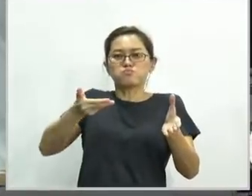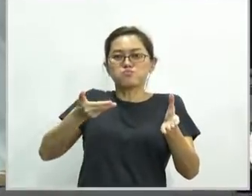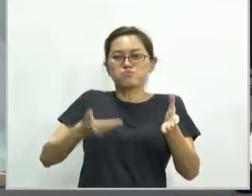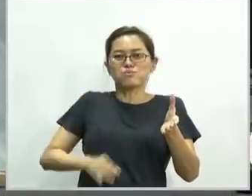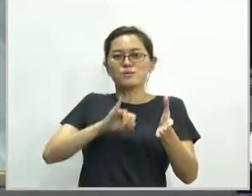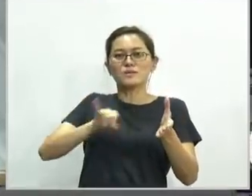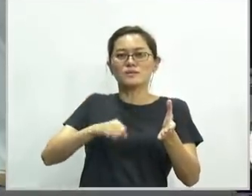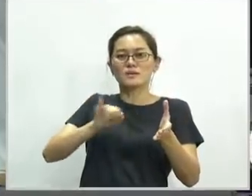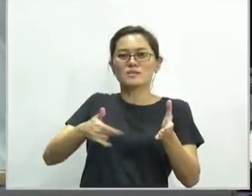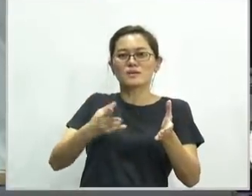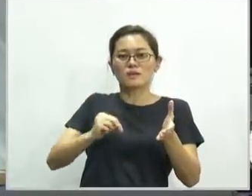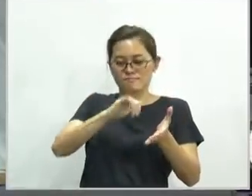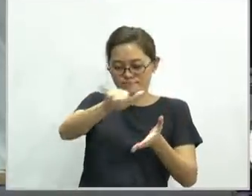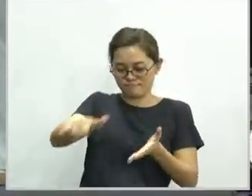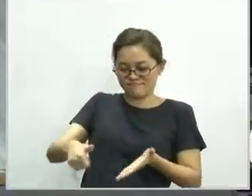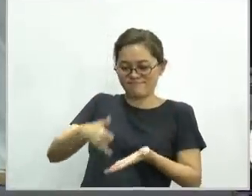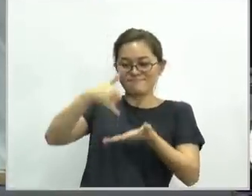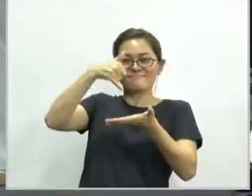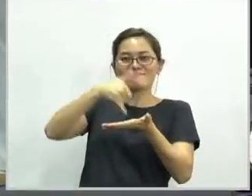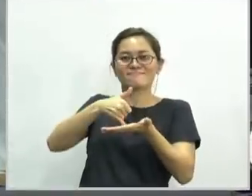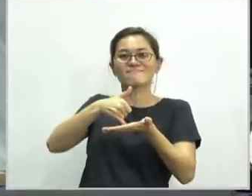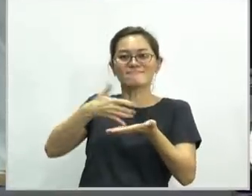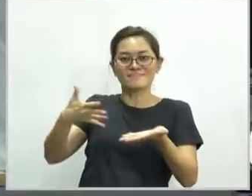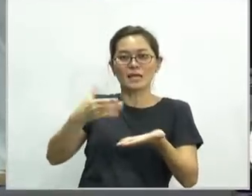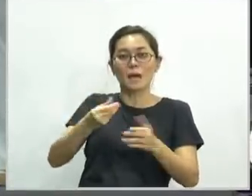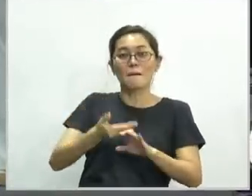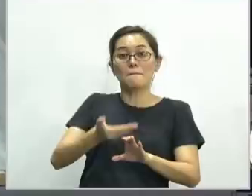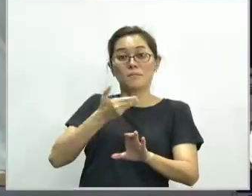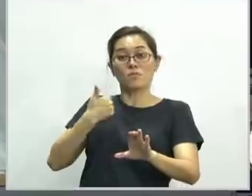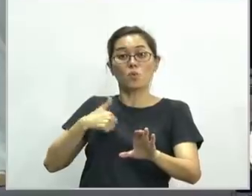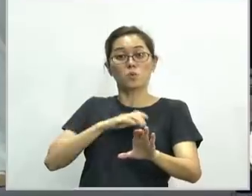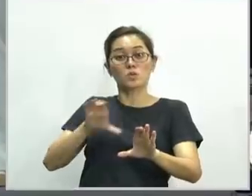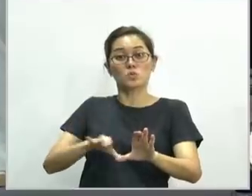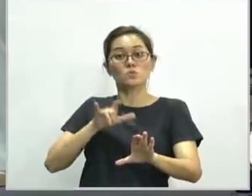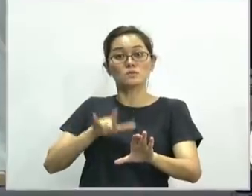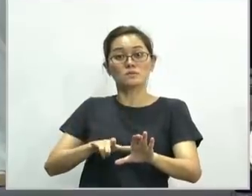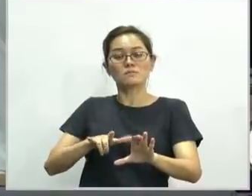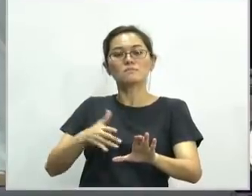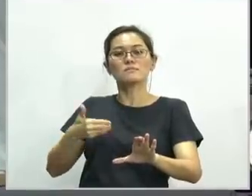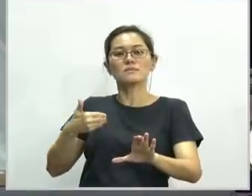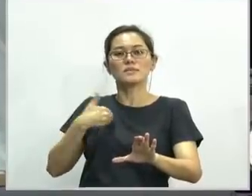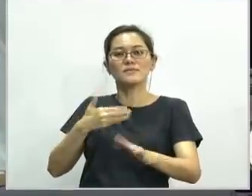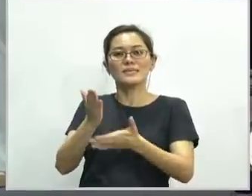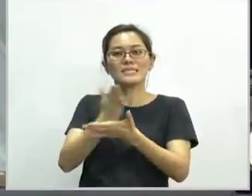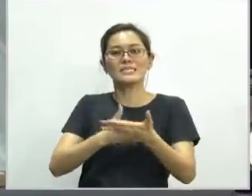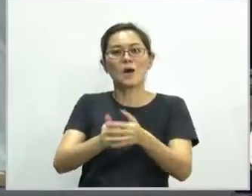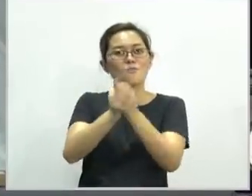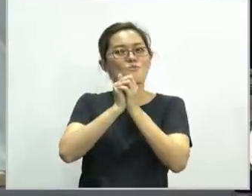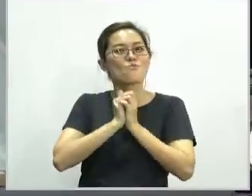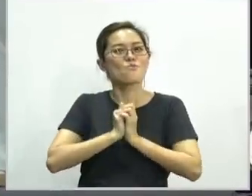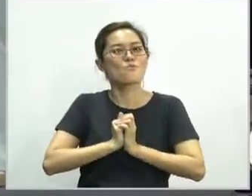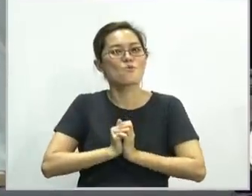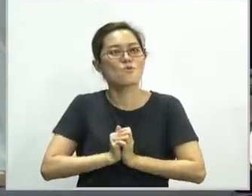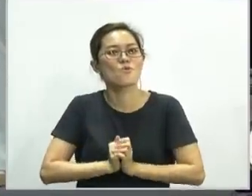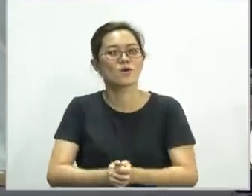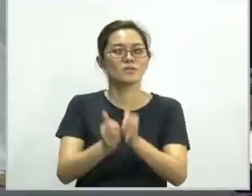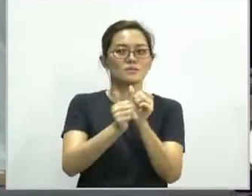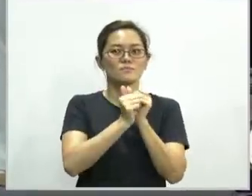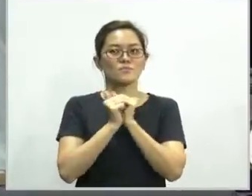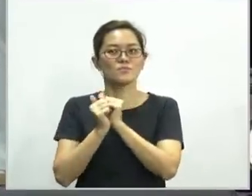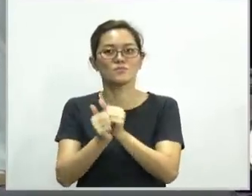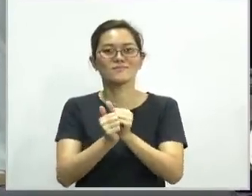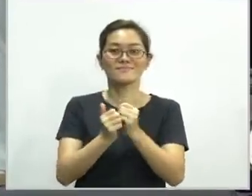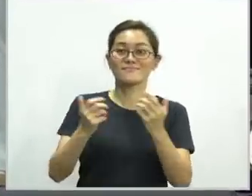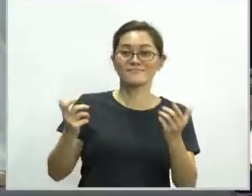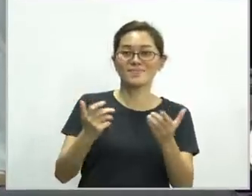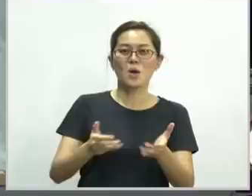J.John up on the stage, and before we do that, let's have some worship yes. sessions together in the